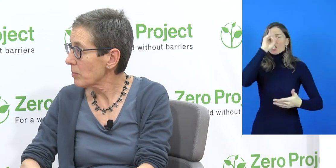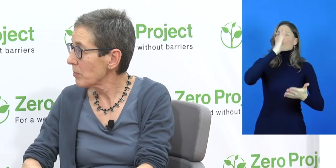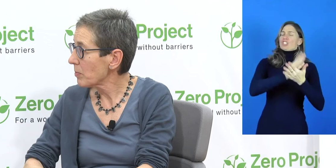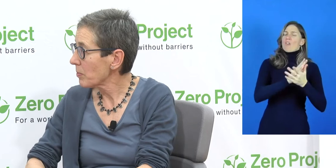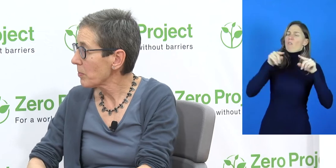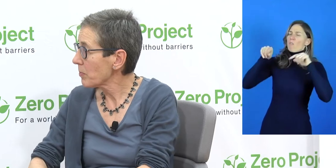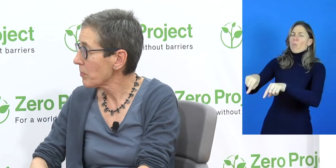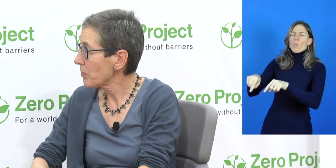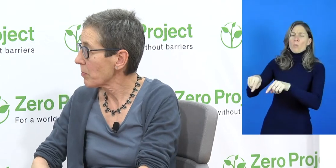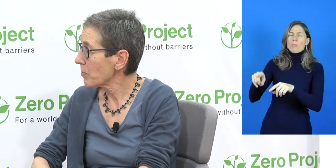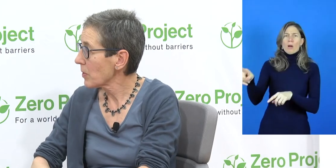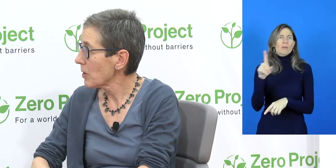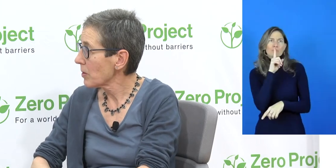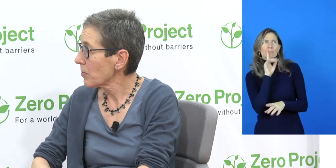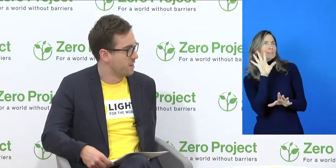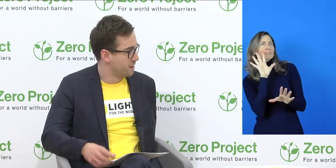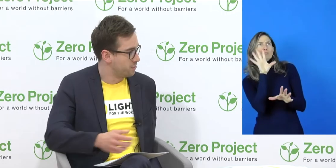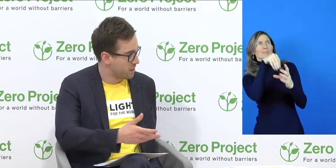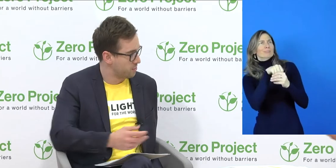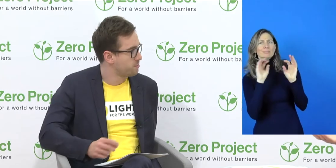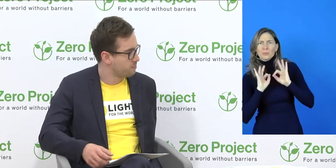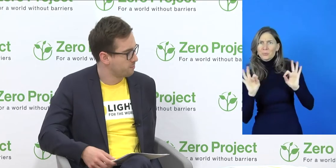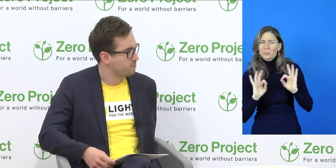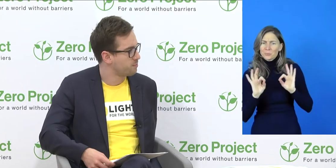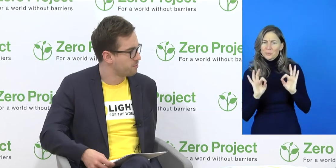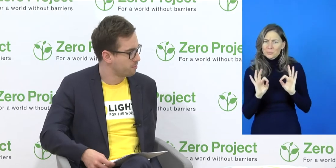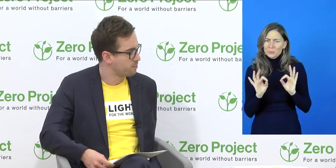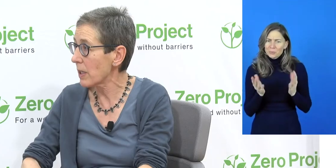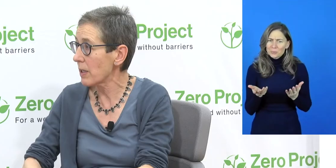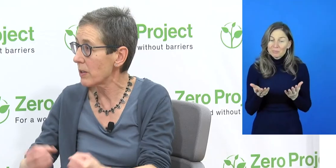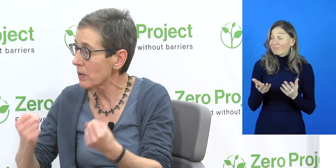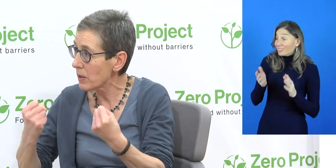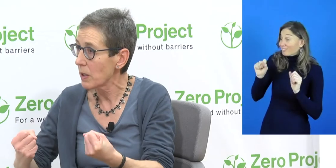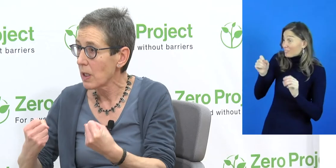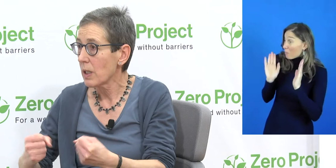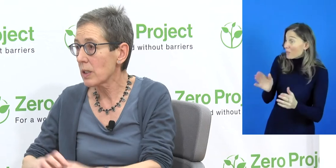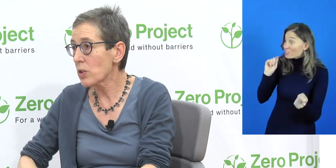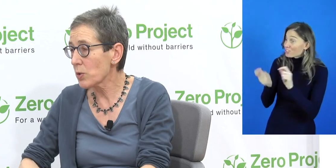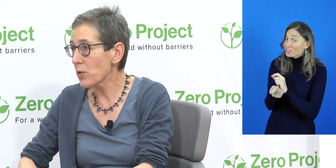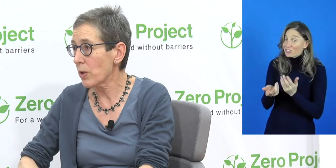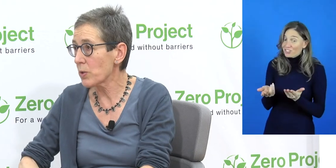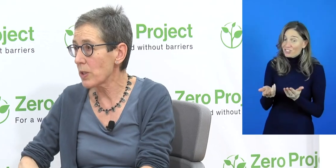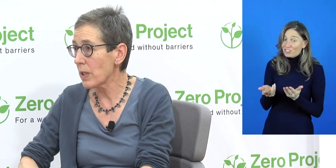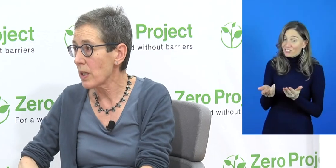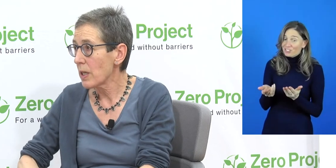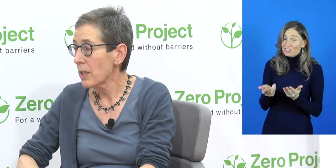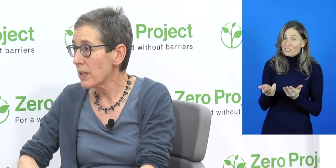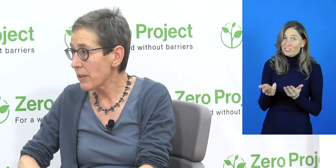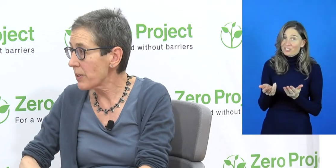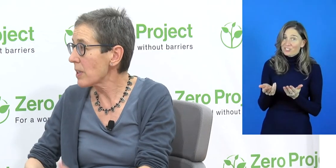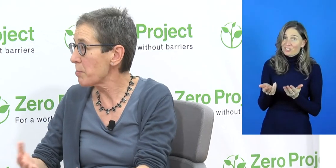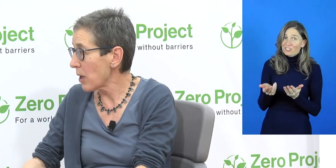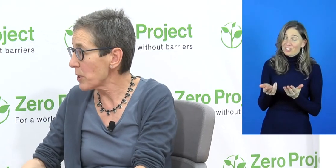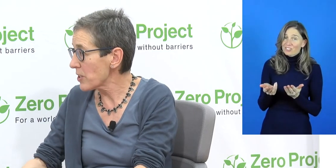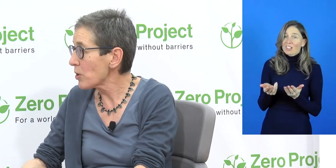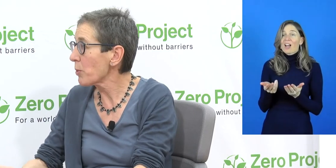So there needs to be a change. There needs to be a change. Yeah, it's really, I think, it's so strong to say